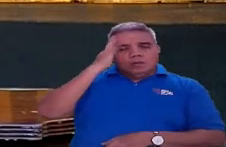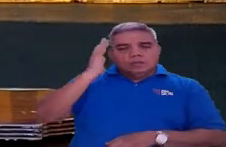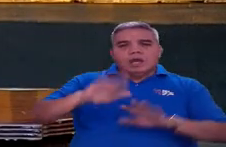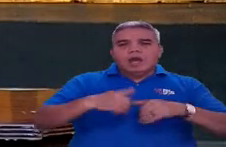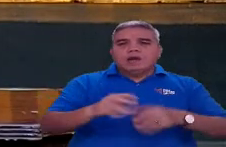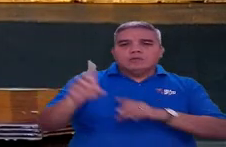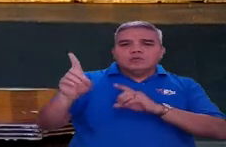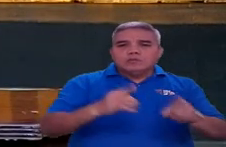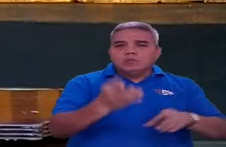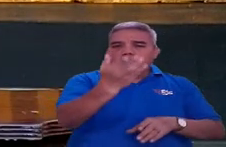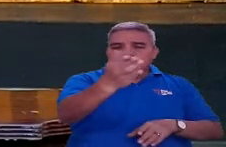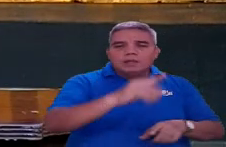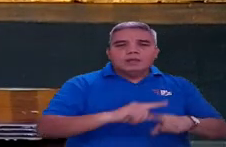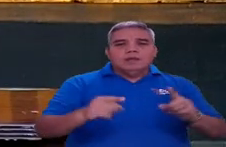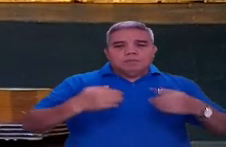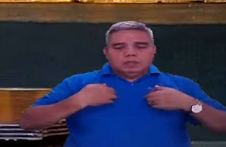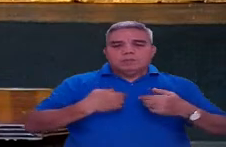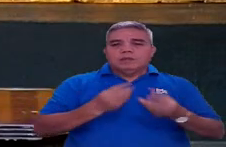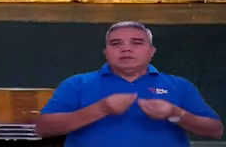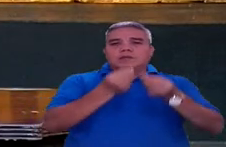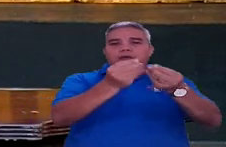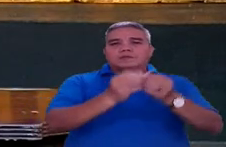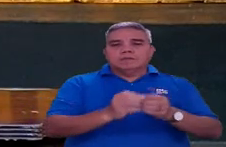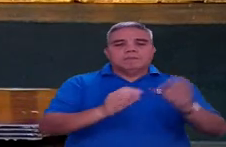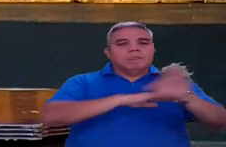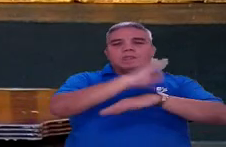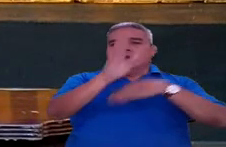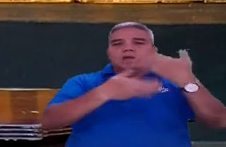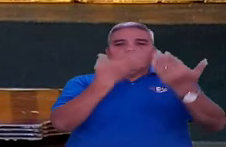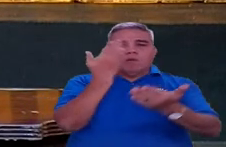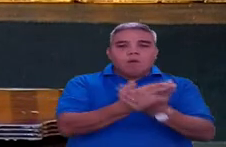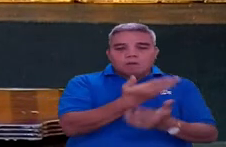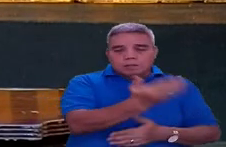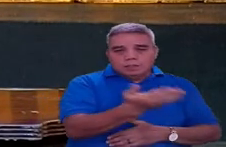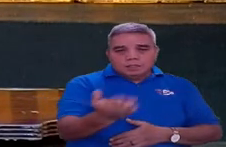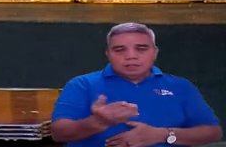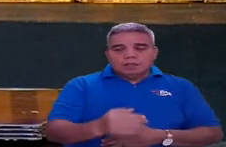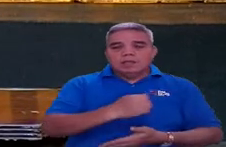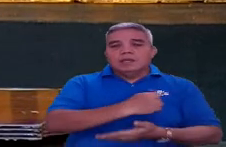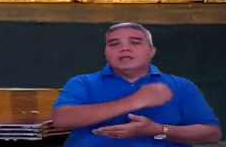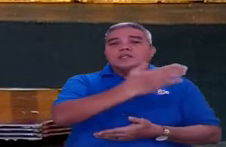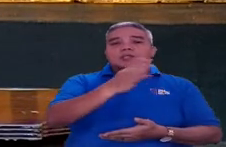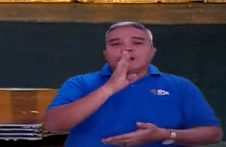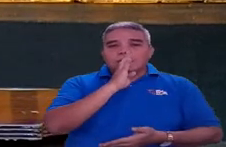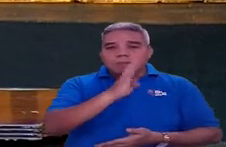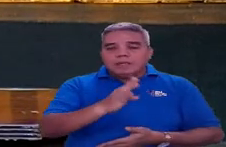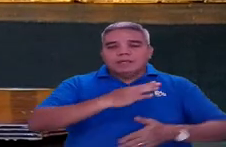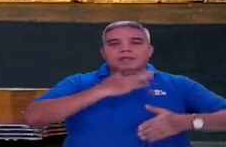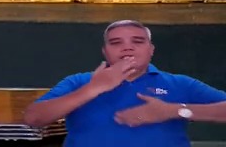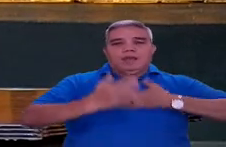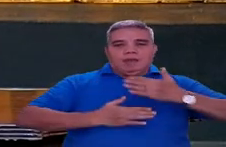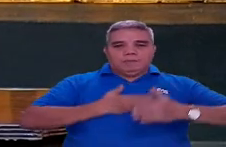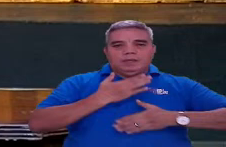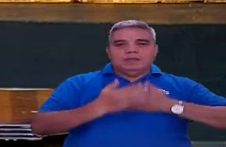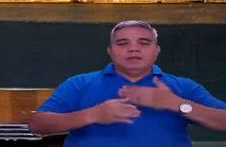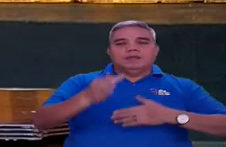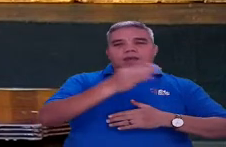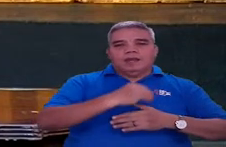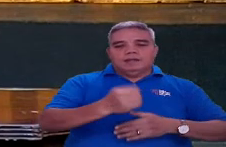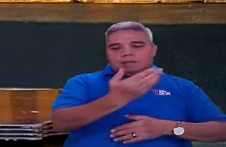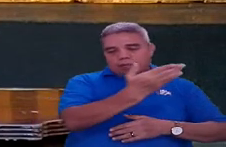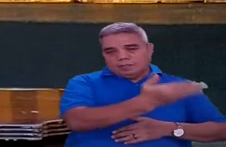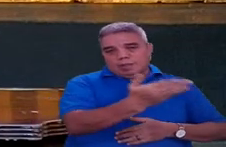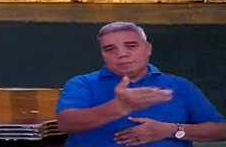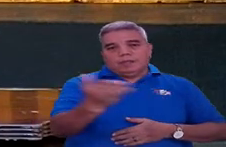to fulfill that He had promised. All these things shall be added unto